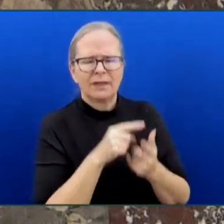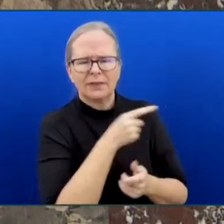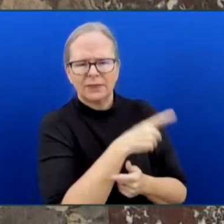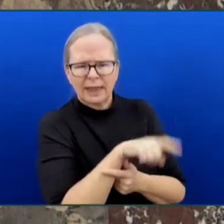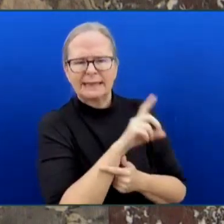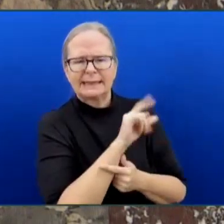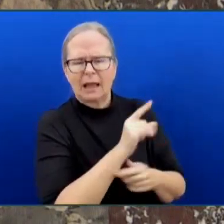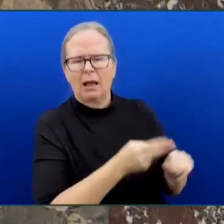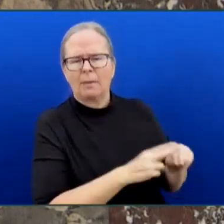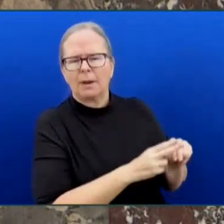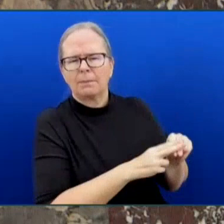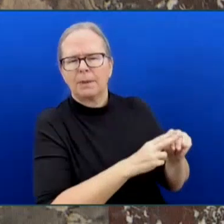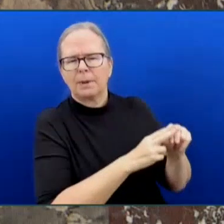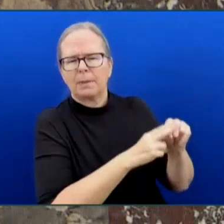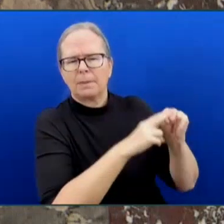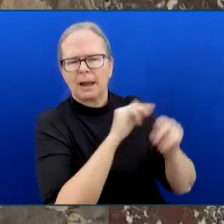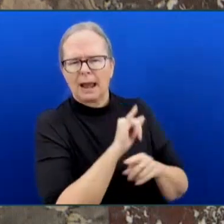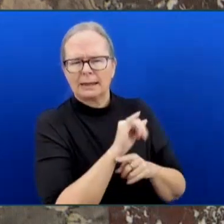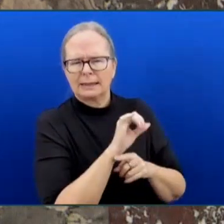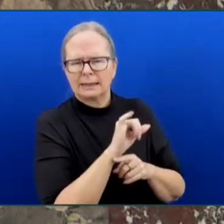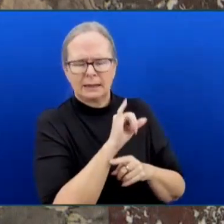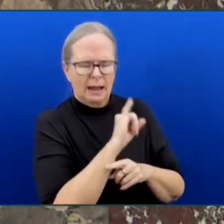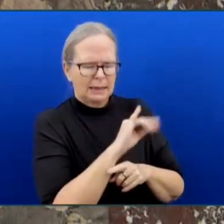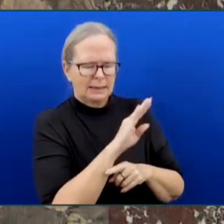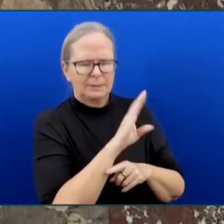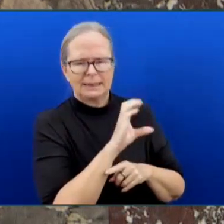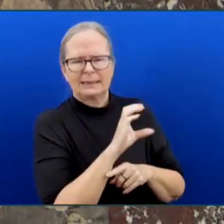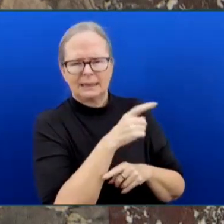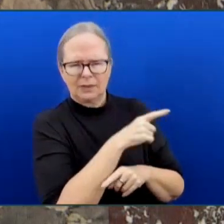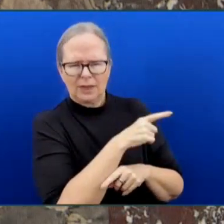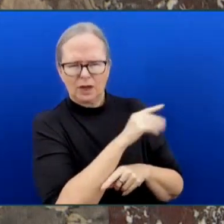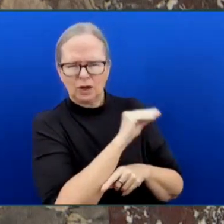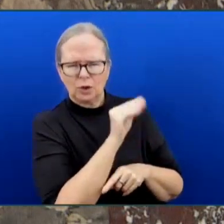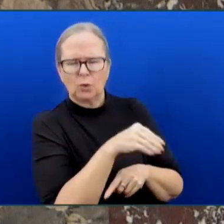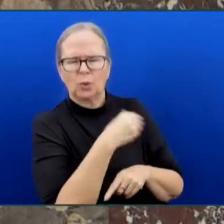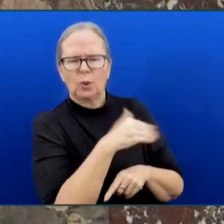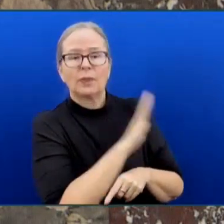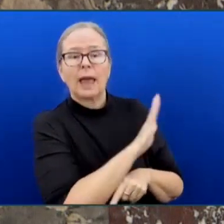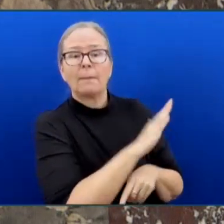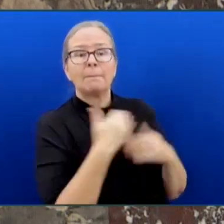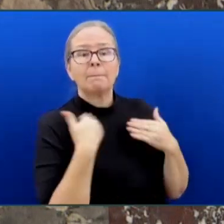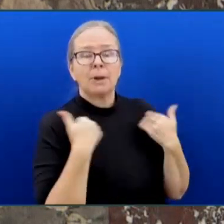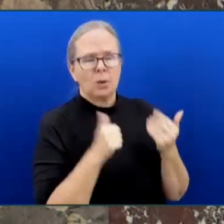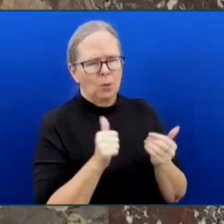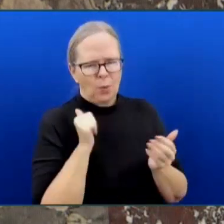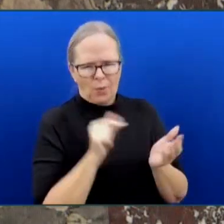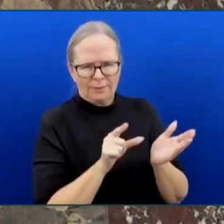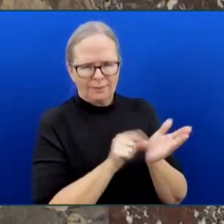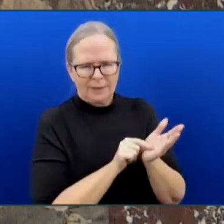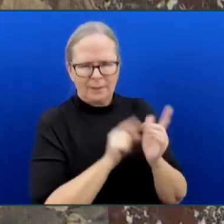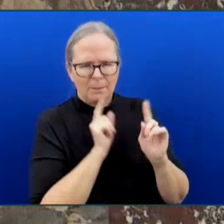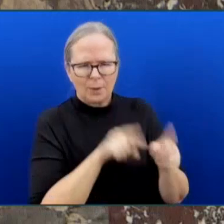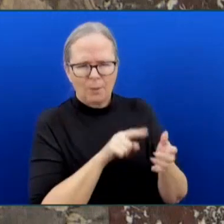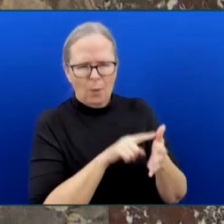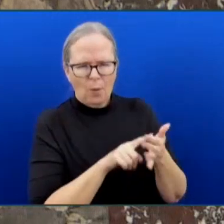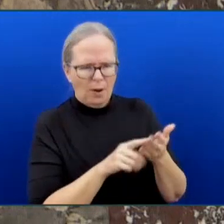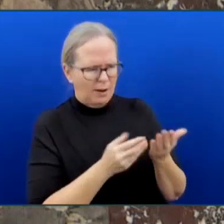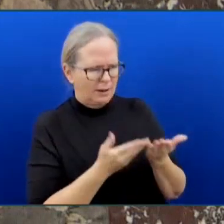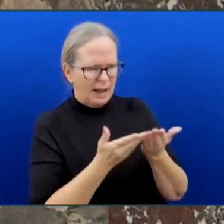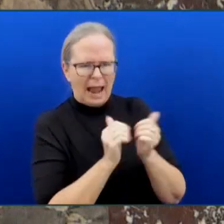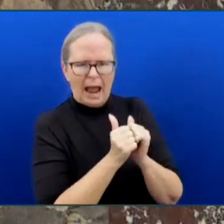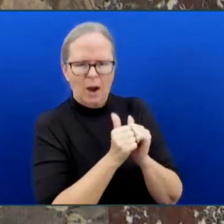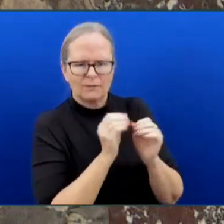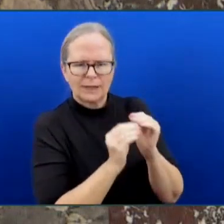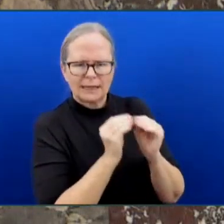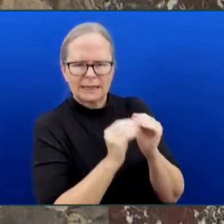even release a report with the recommendations of how to fix ICBC when he sat on this side of the House, the member for